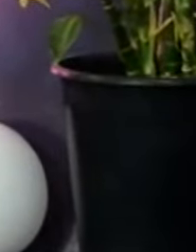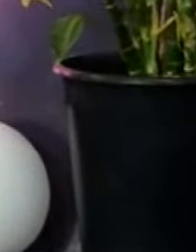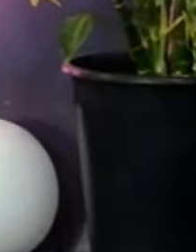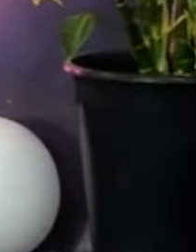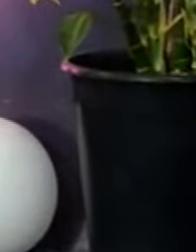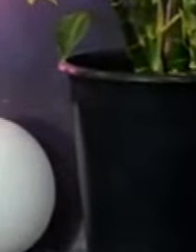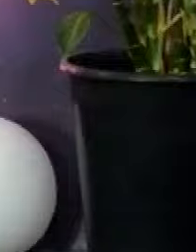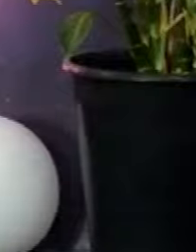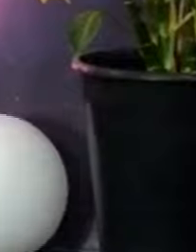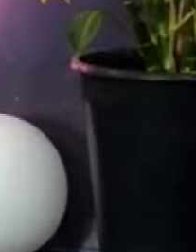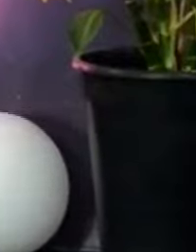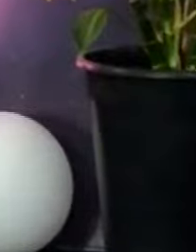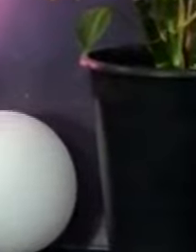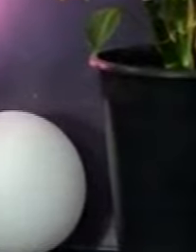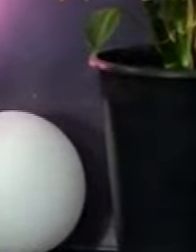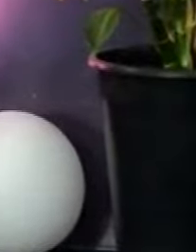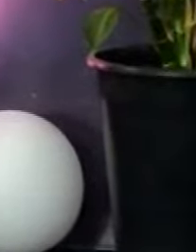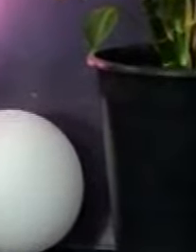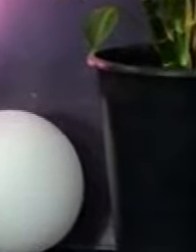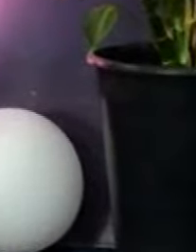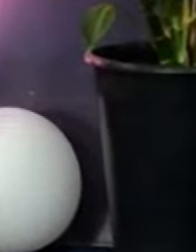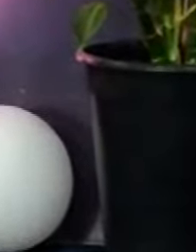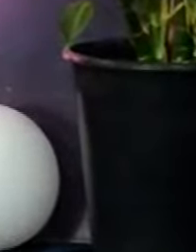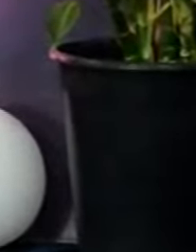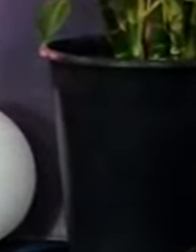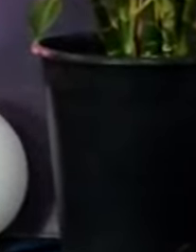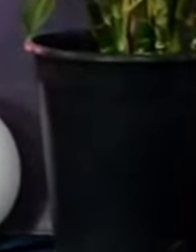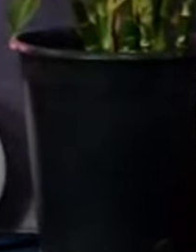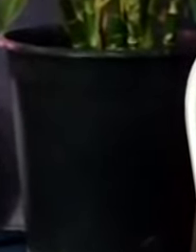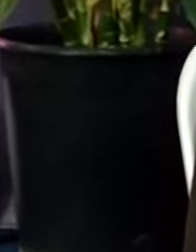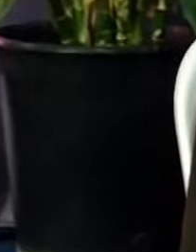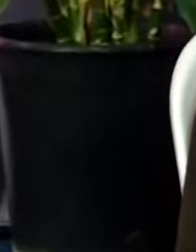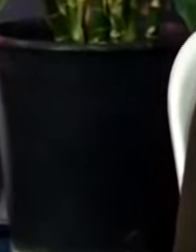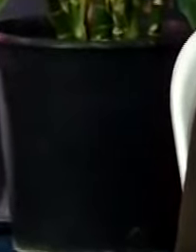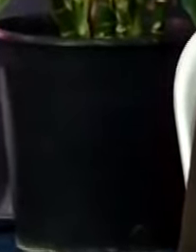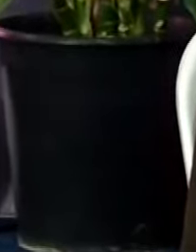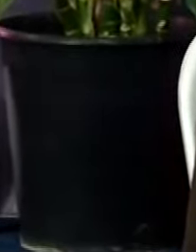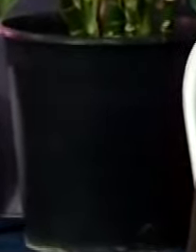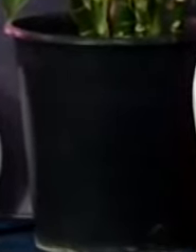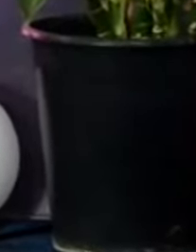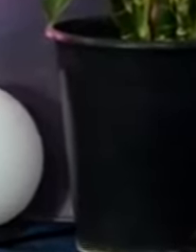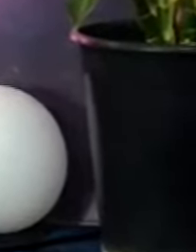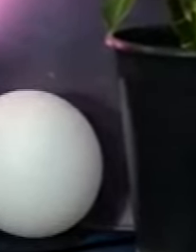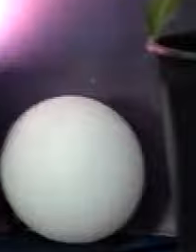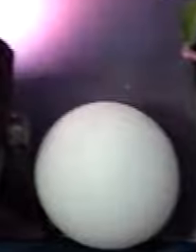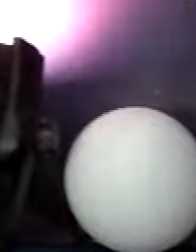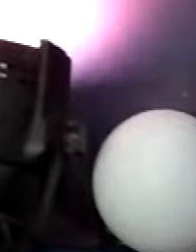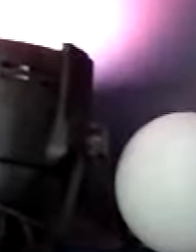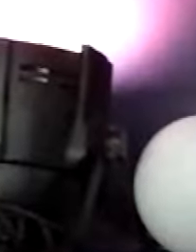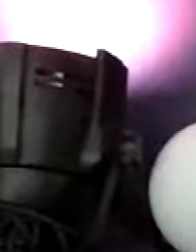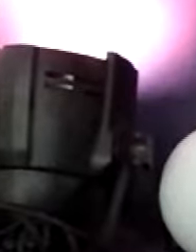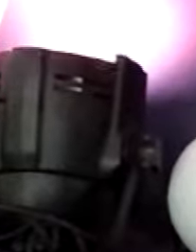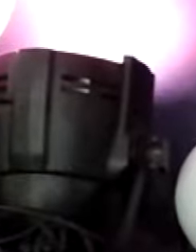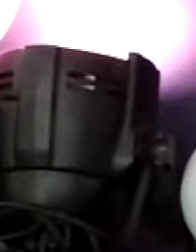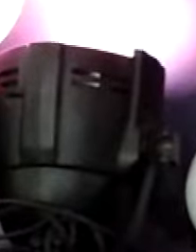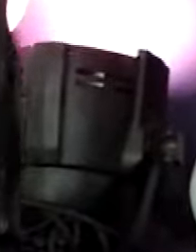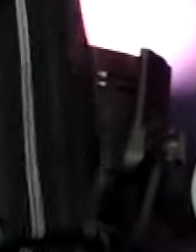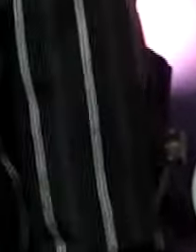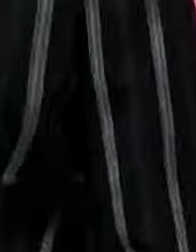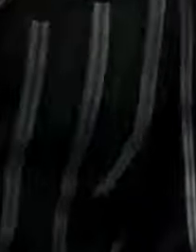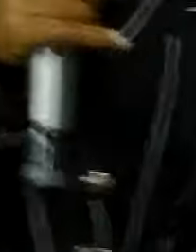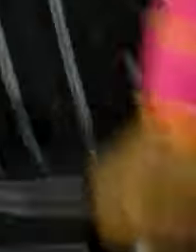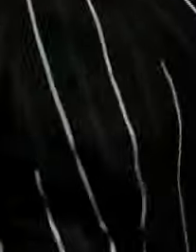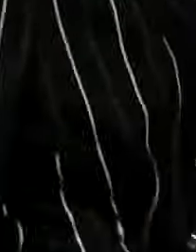experience another divine encounter. This time, she is given a mission that will change